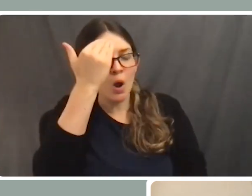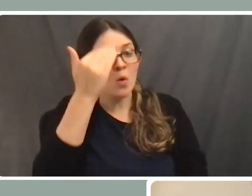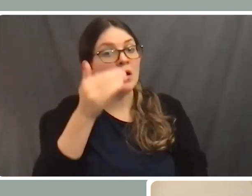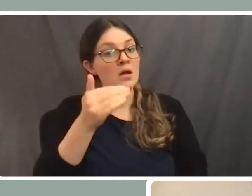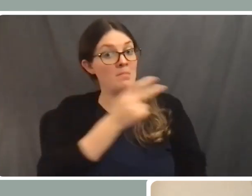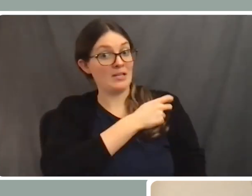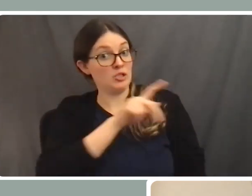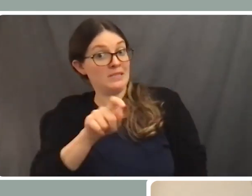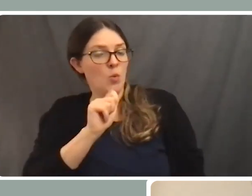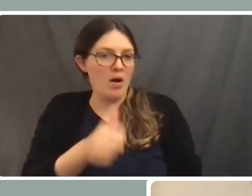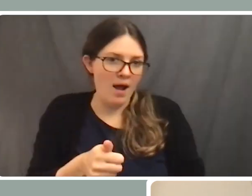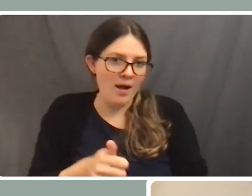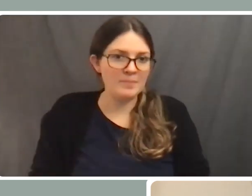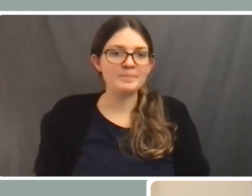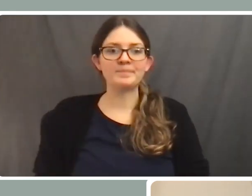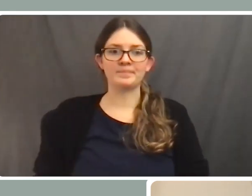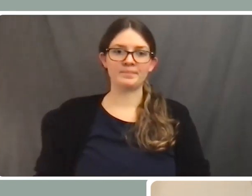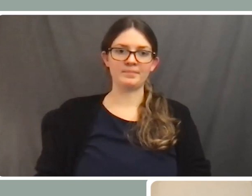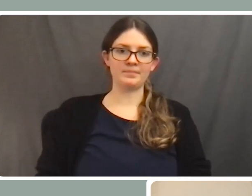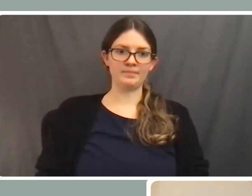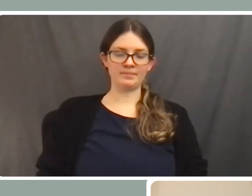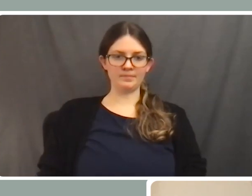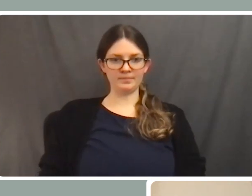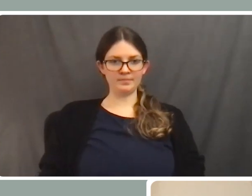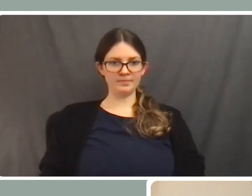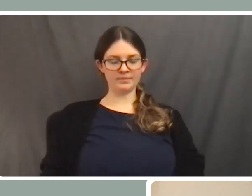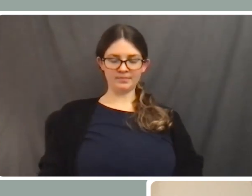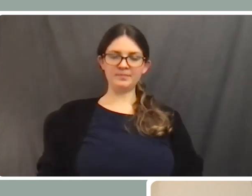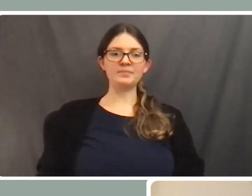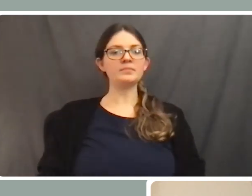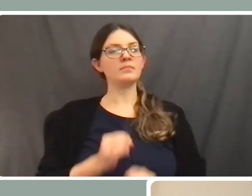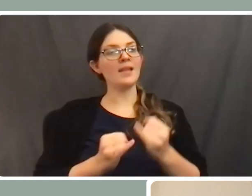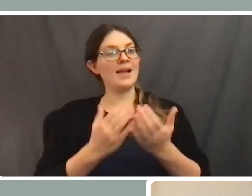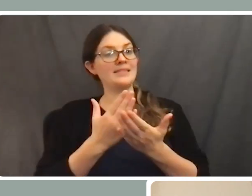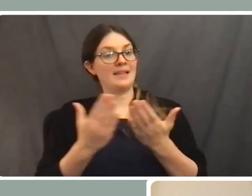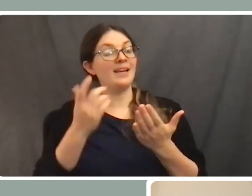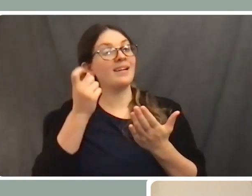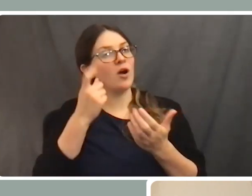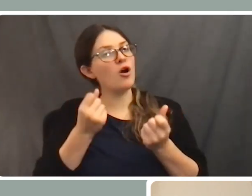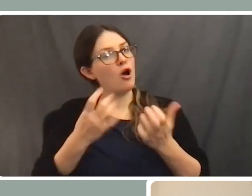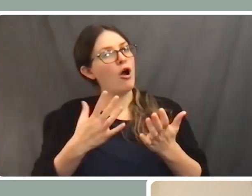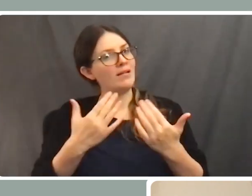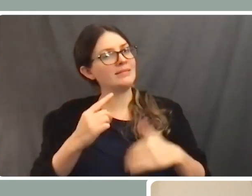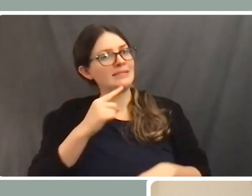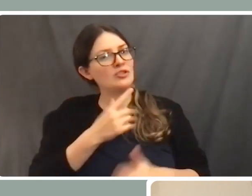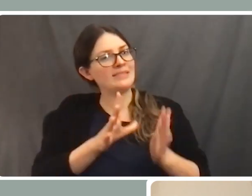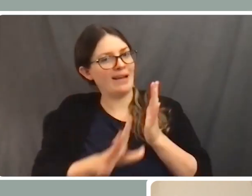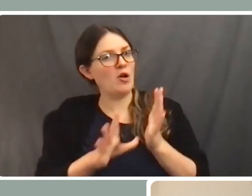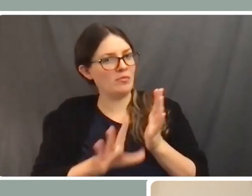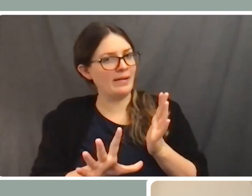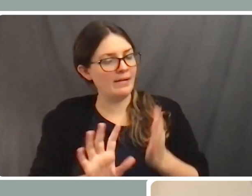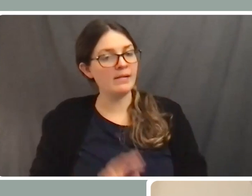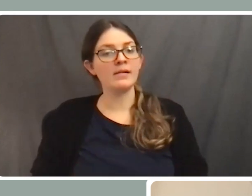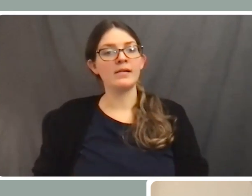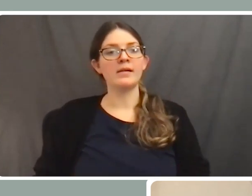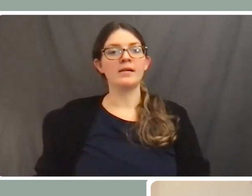it at this point. And then, the final thing is it causes pretty significant diarrhea. And that's,